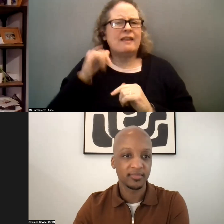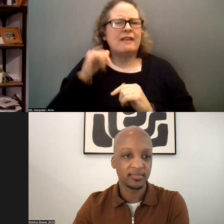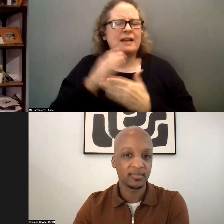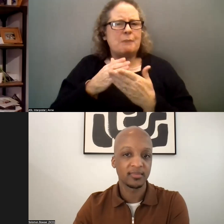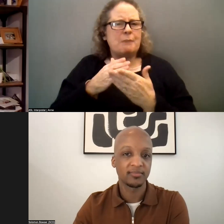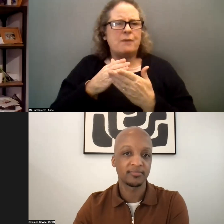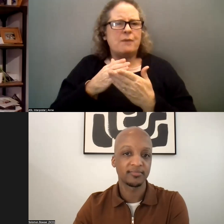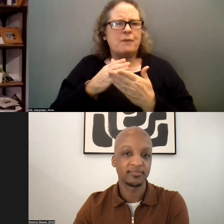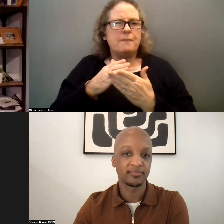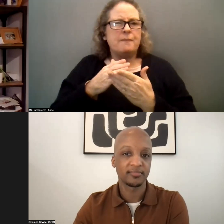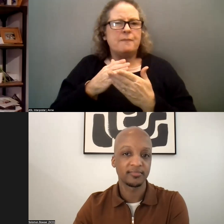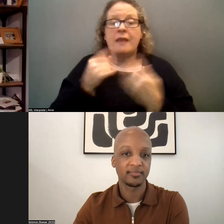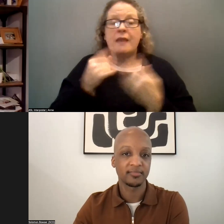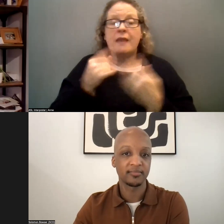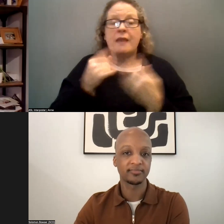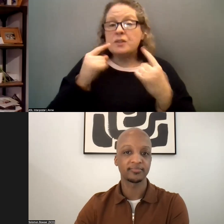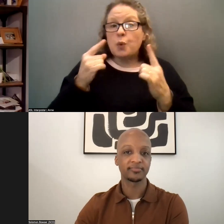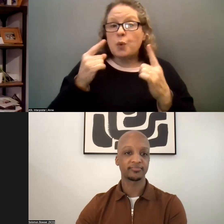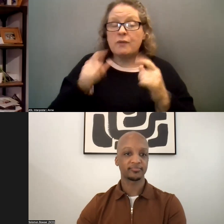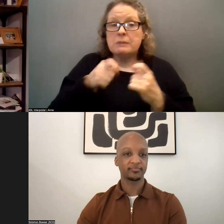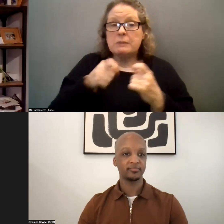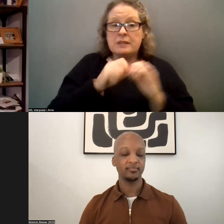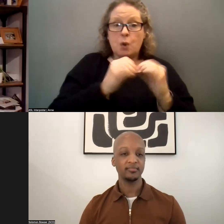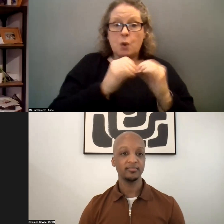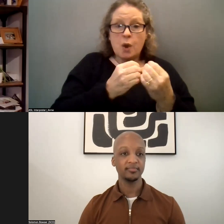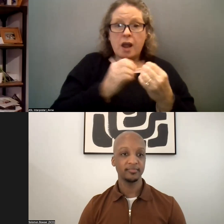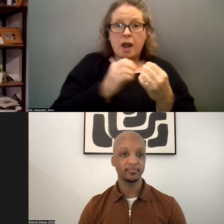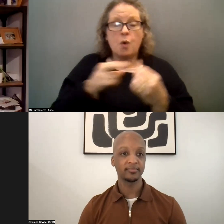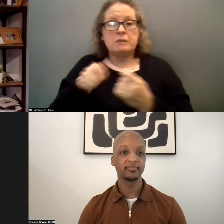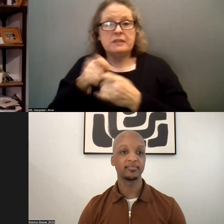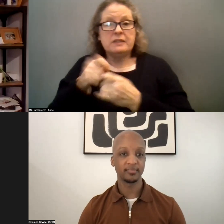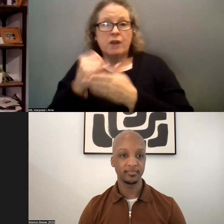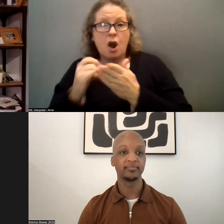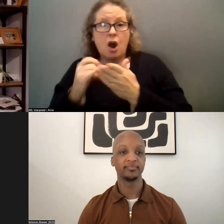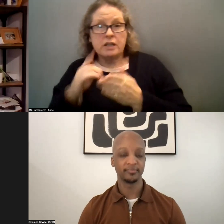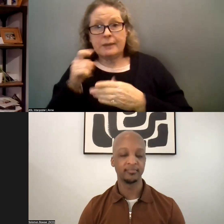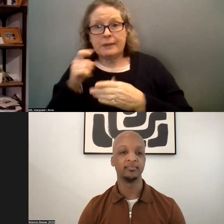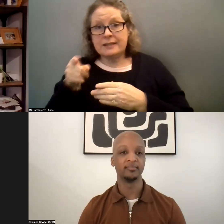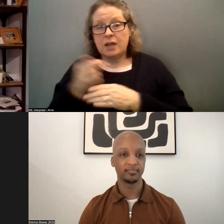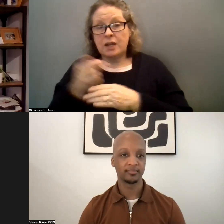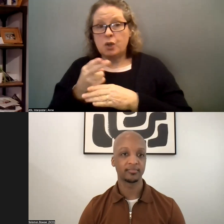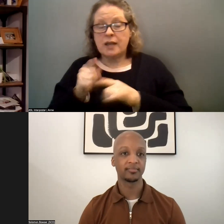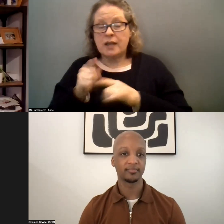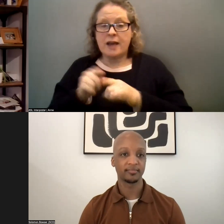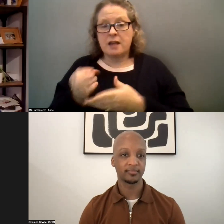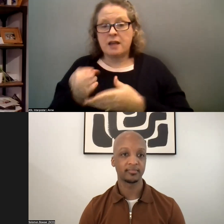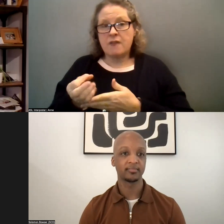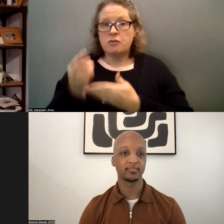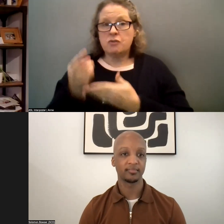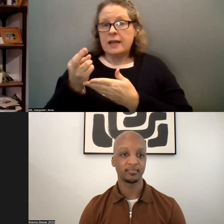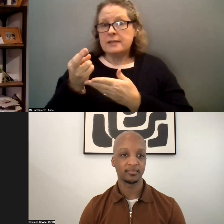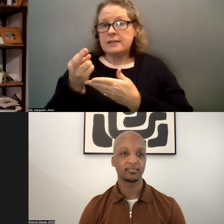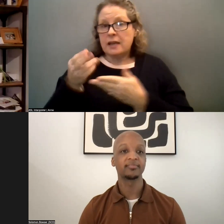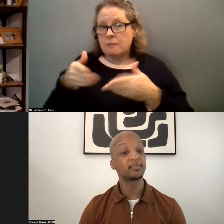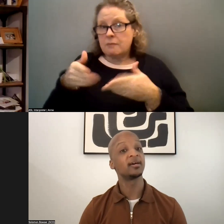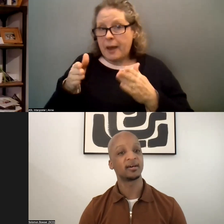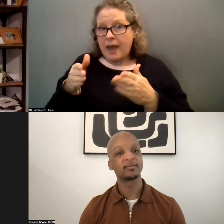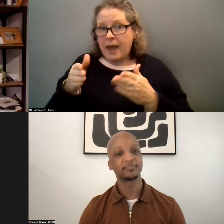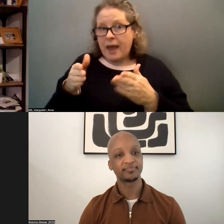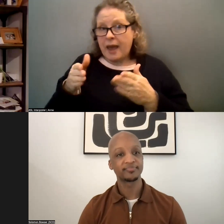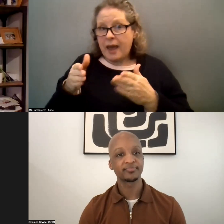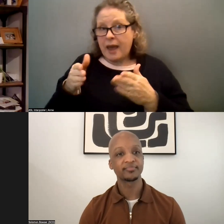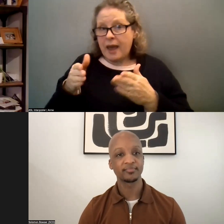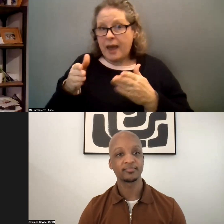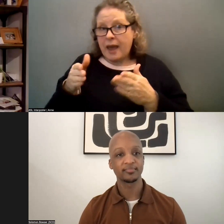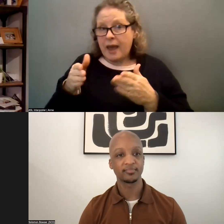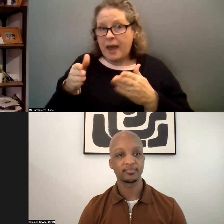or individual artist because they're using it as a fundraising element? And hey, if I want to get almost like a subscription model, right? If I Yeah. want to get